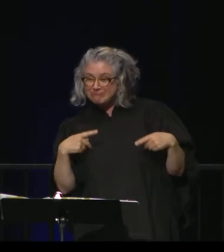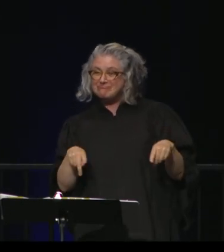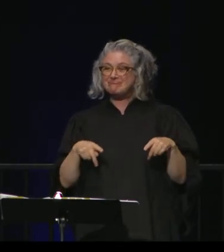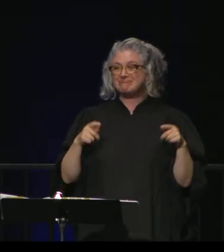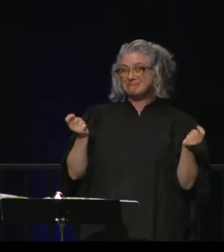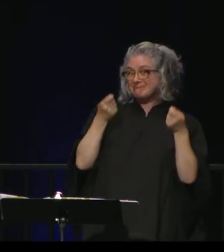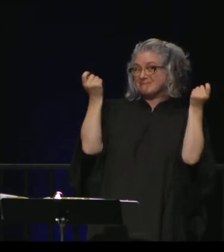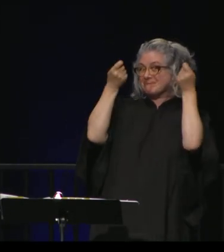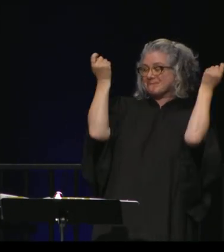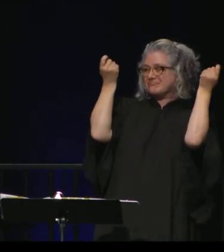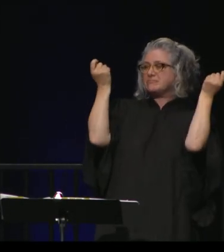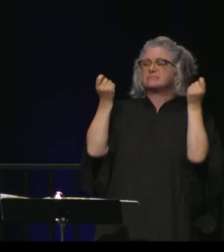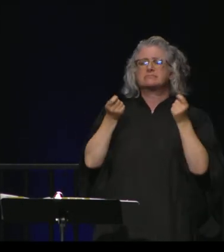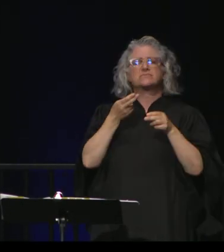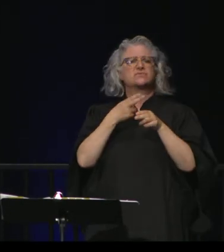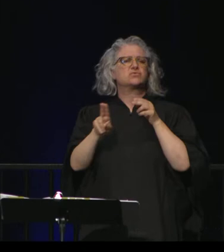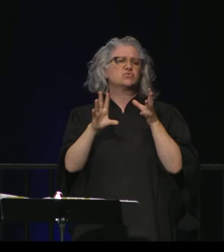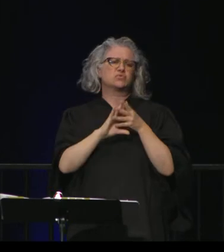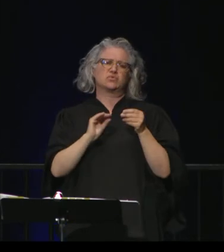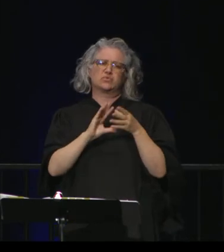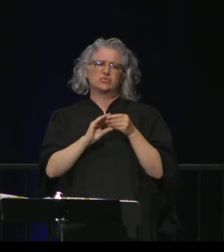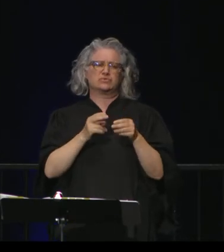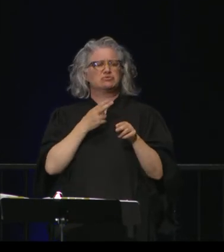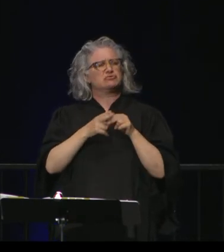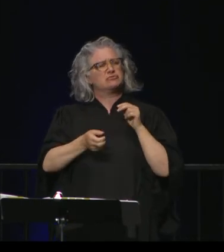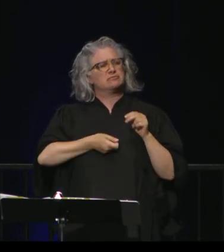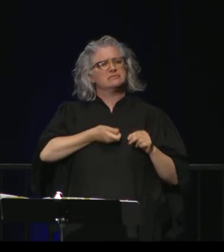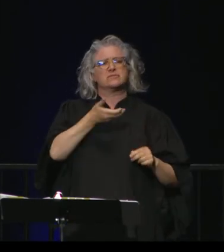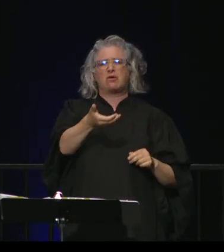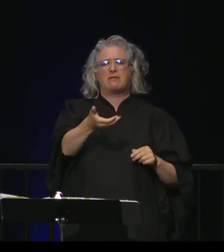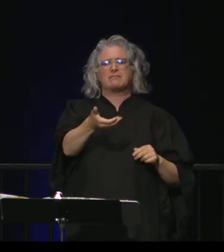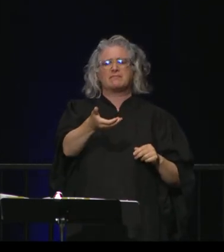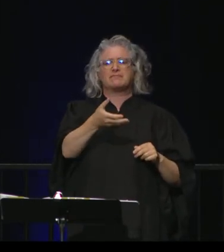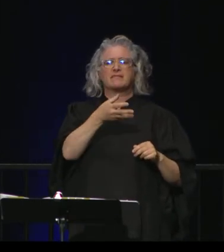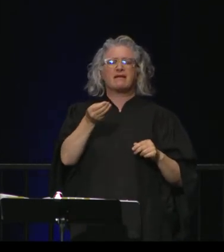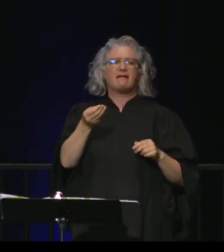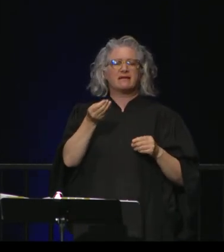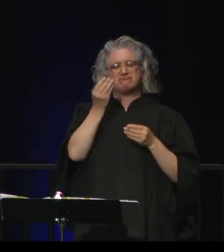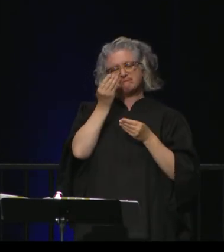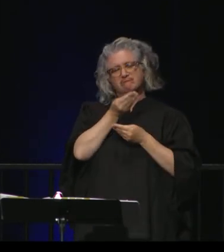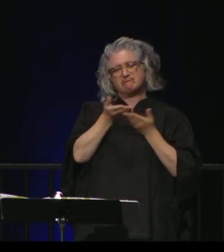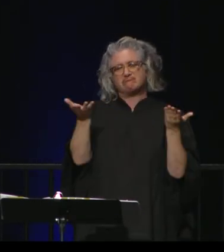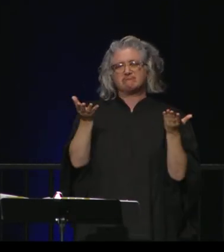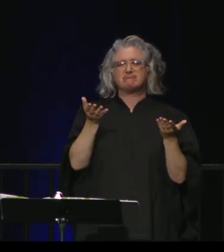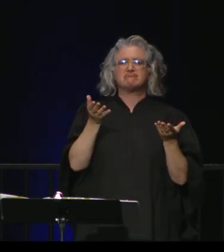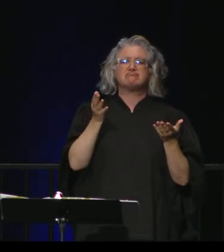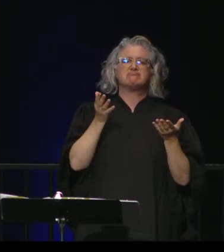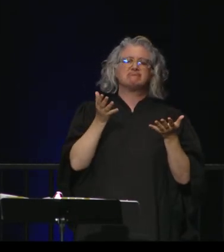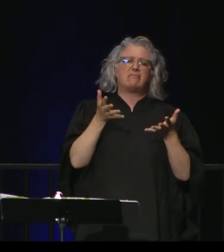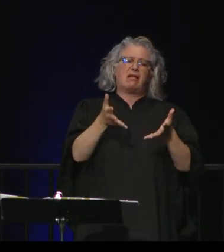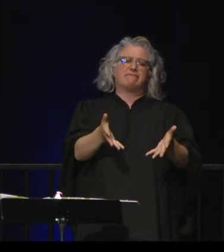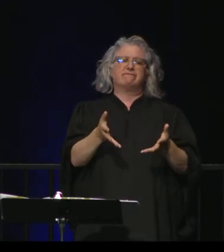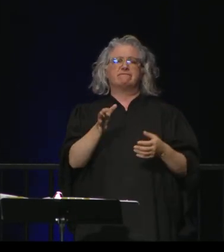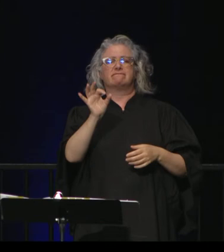story, read a very short poem, and leave you with a short message.